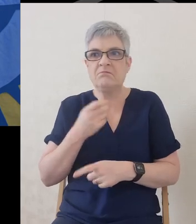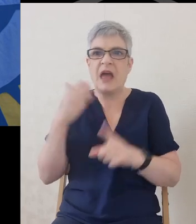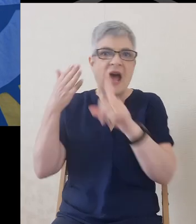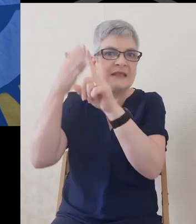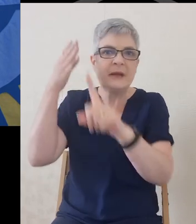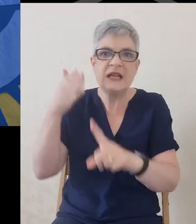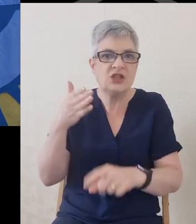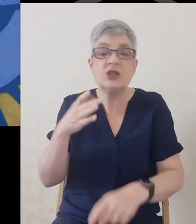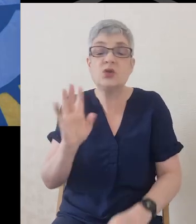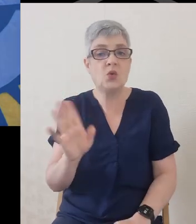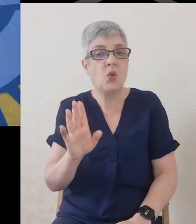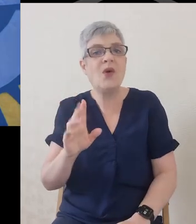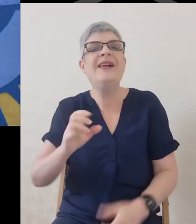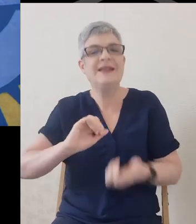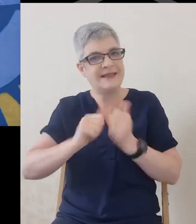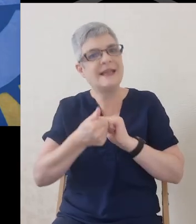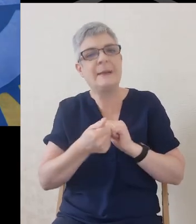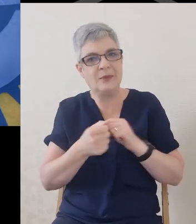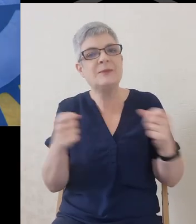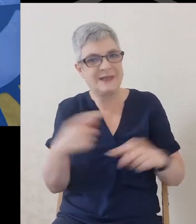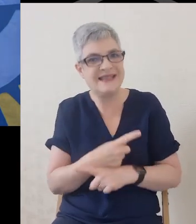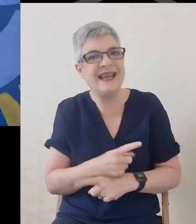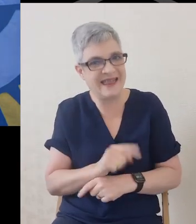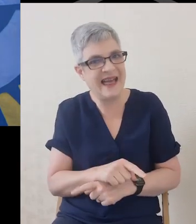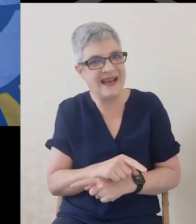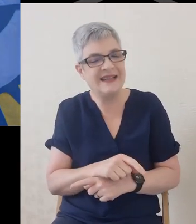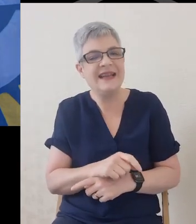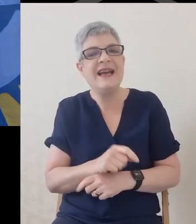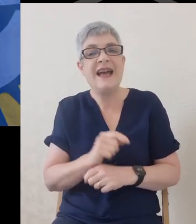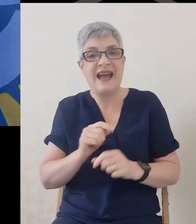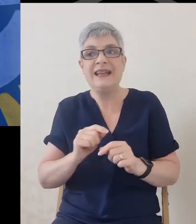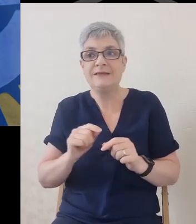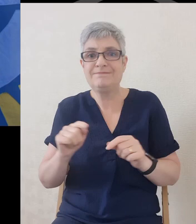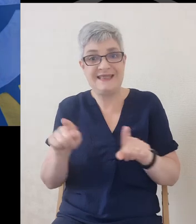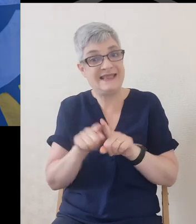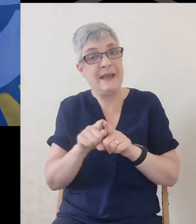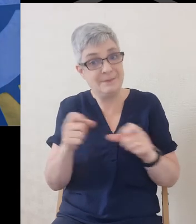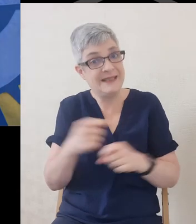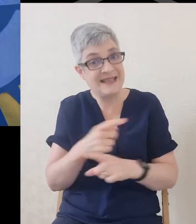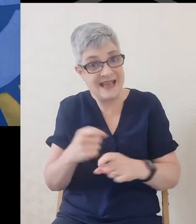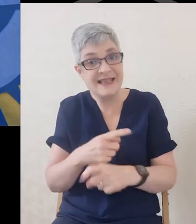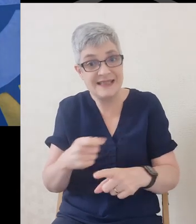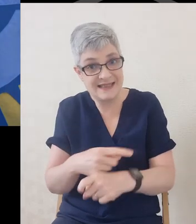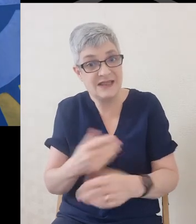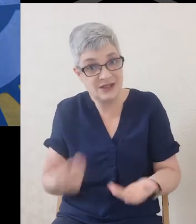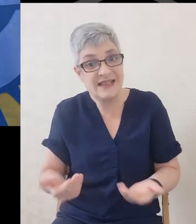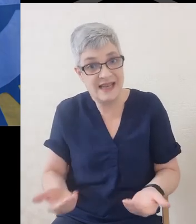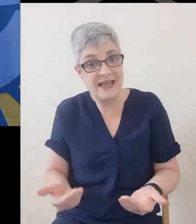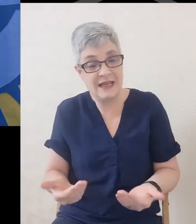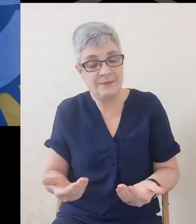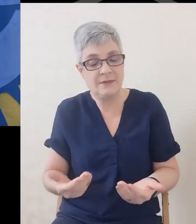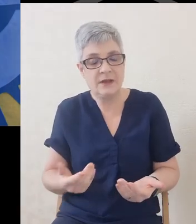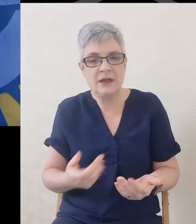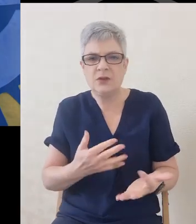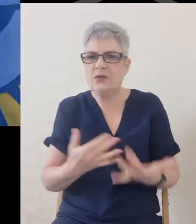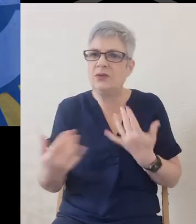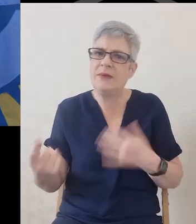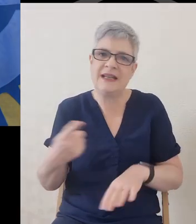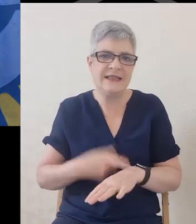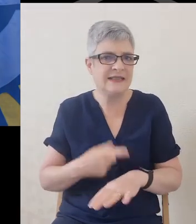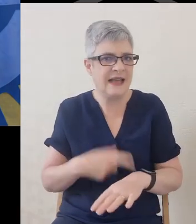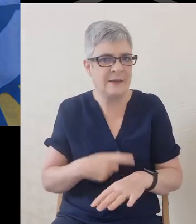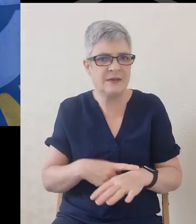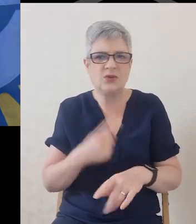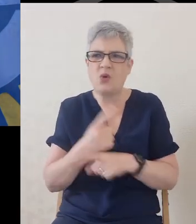disciples made, verse 6. And similar errors are around today. Too often, just the talk is